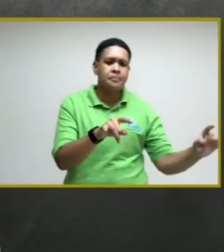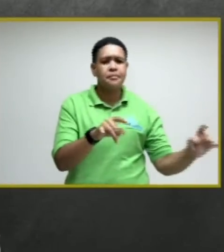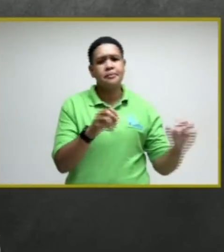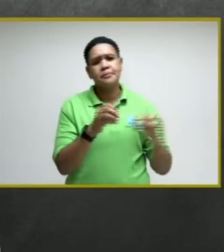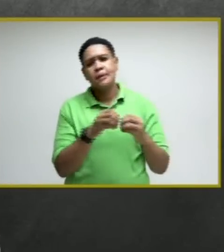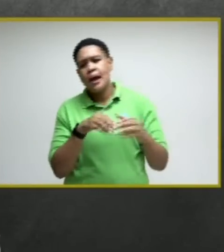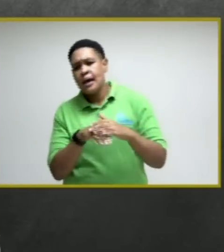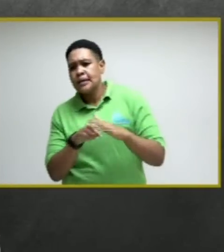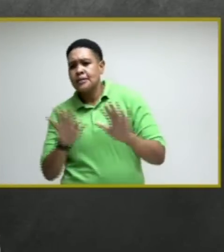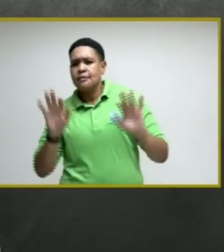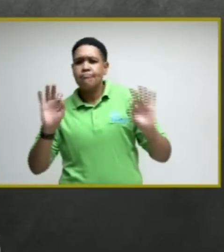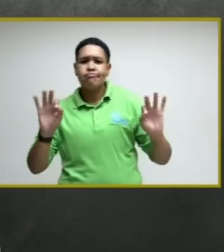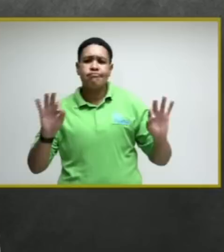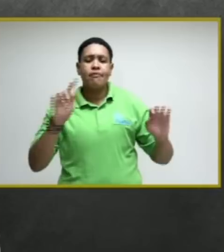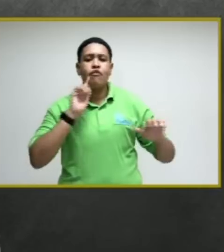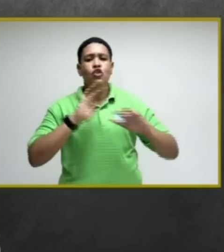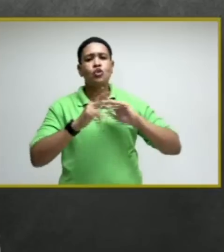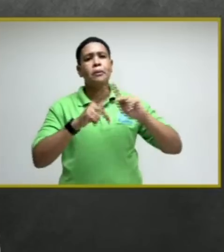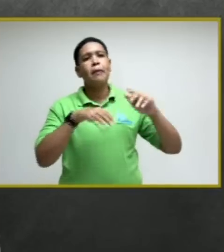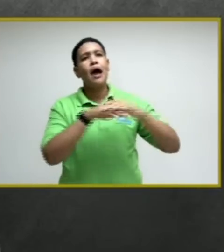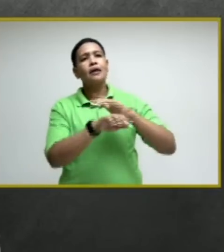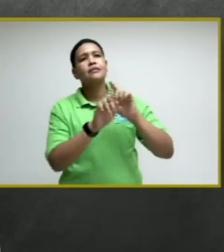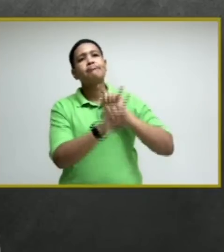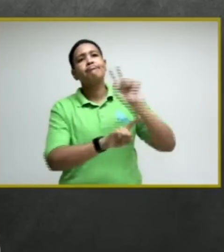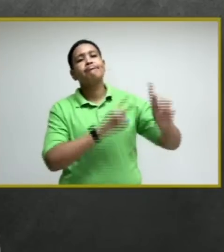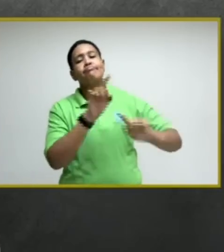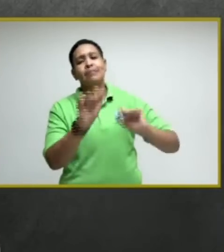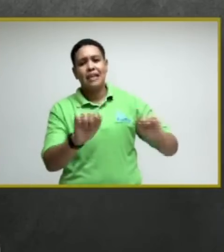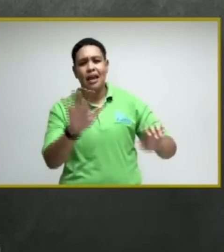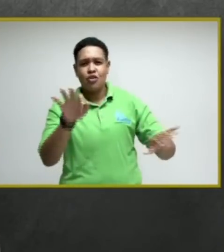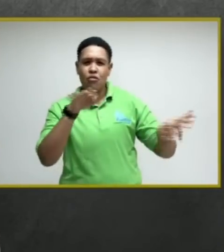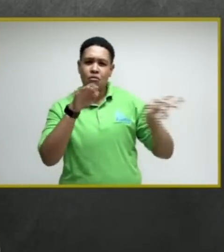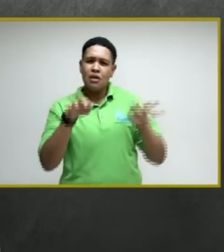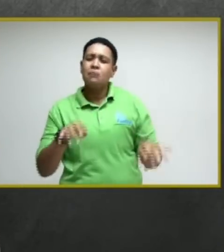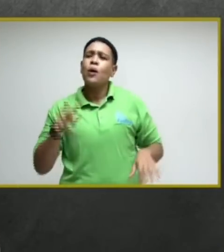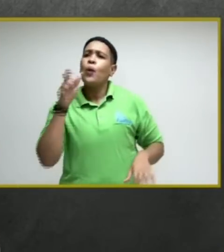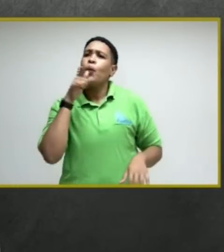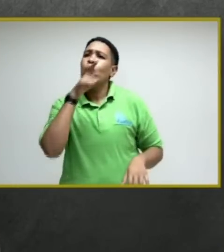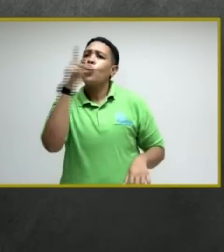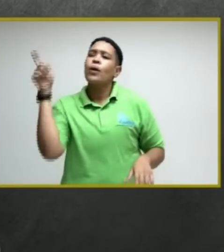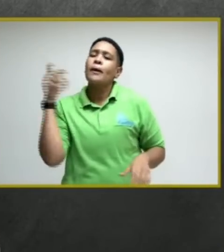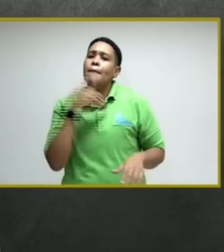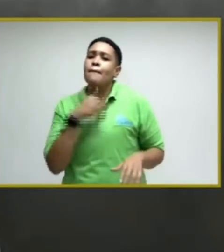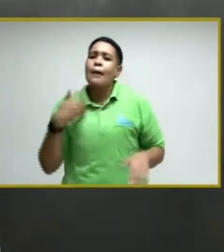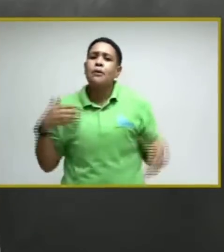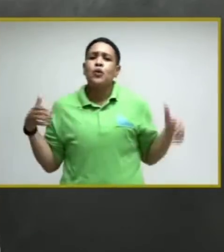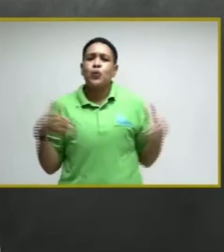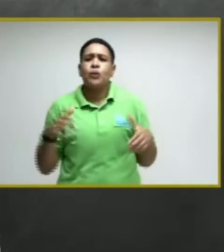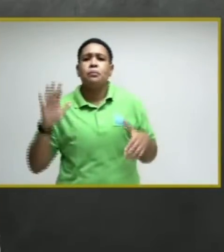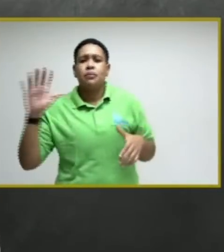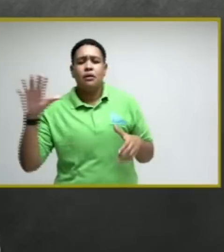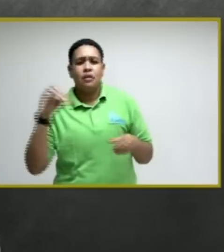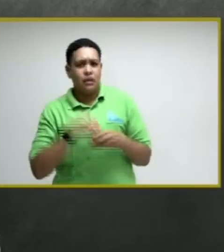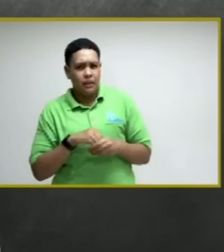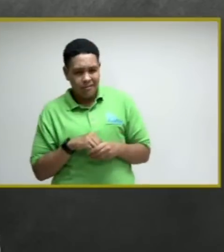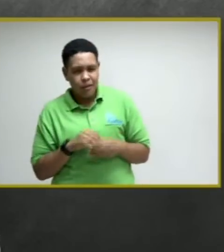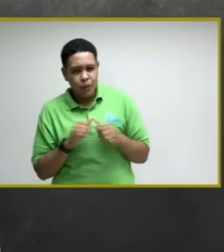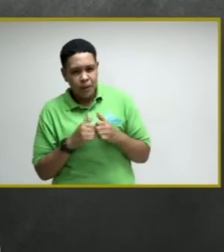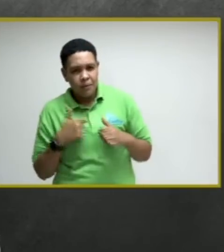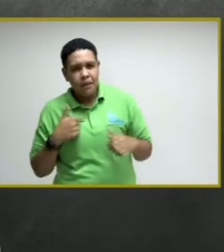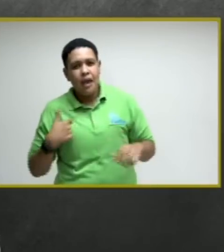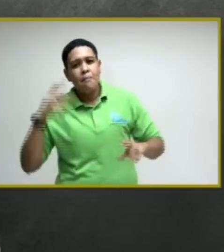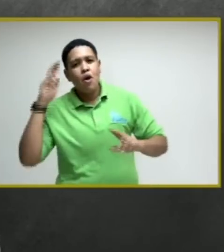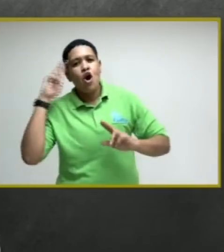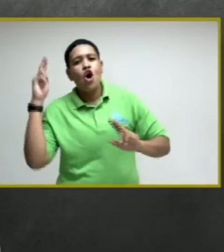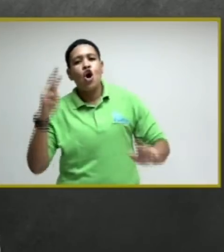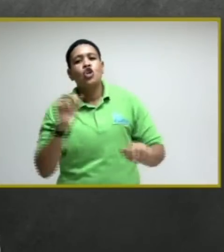outlined the members of the task force or introduced them, and it is, I'm very honored to